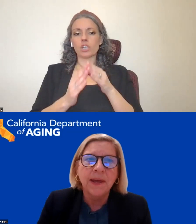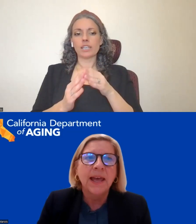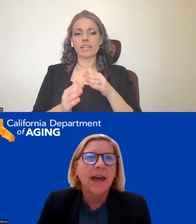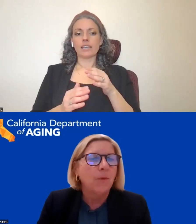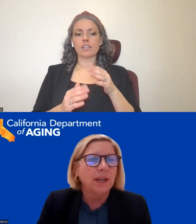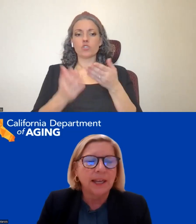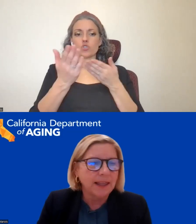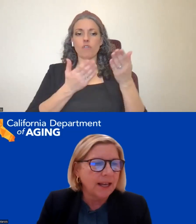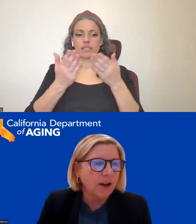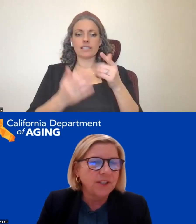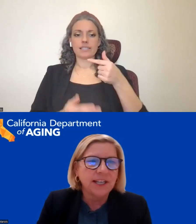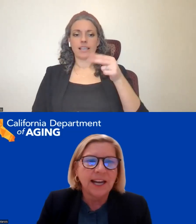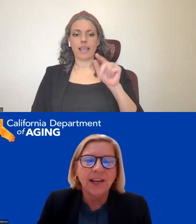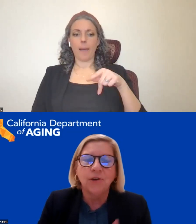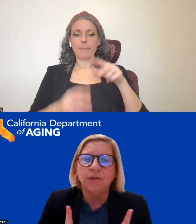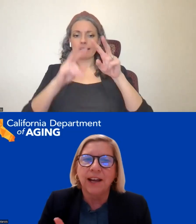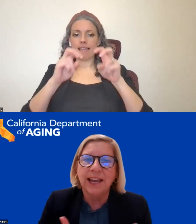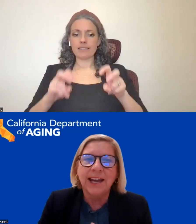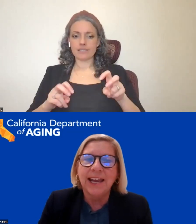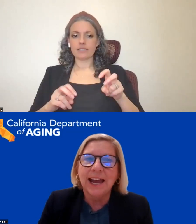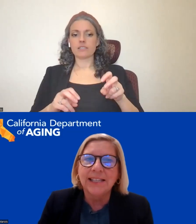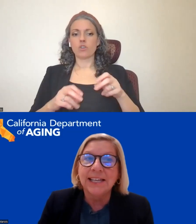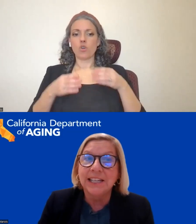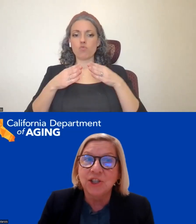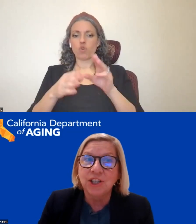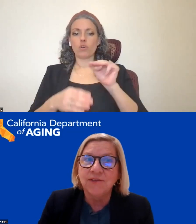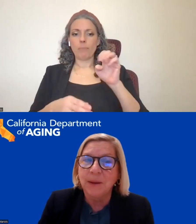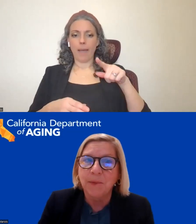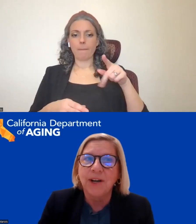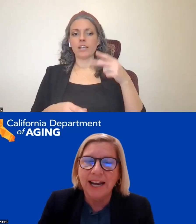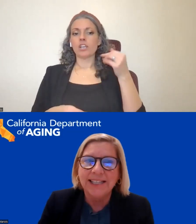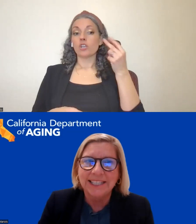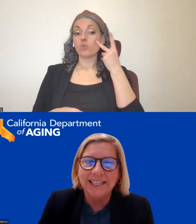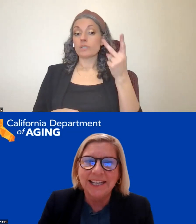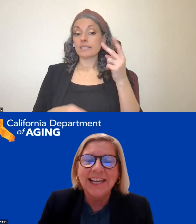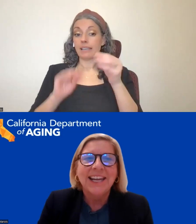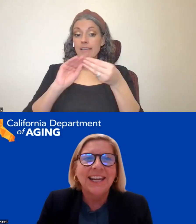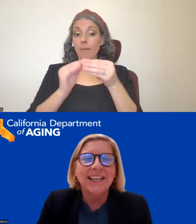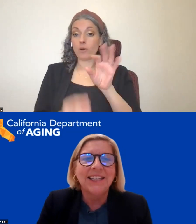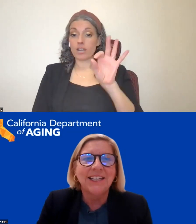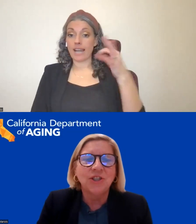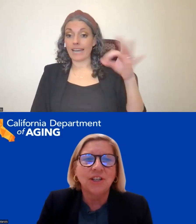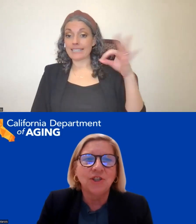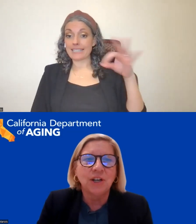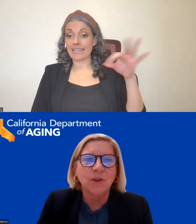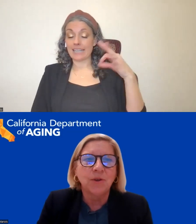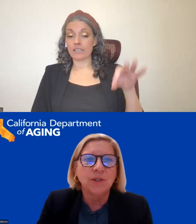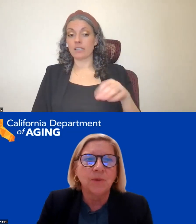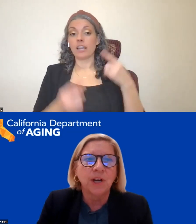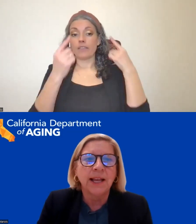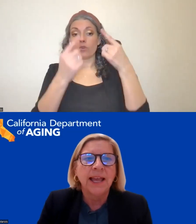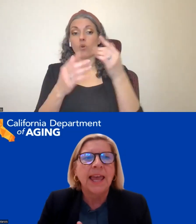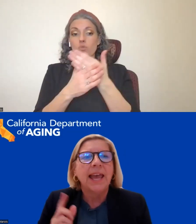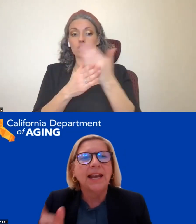roadmap. We're kicking that off today. You'll find that as initiative number 19 in the initiatives shared with you